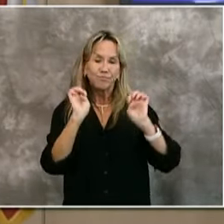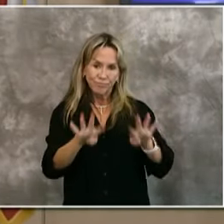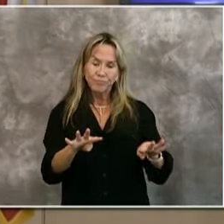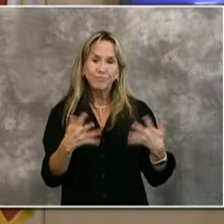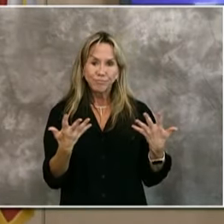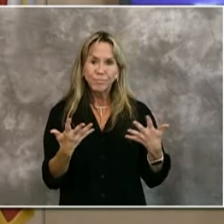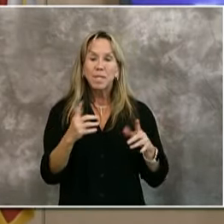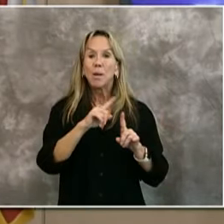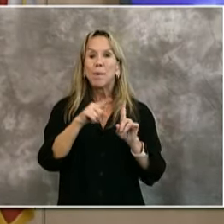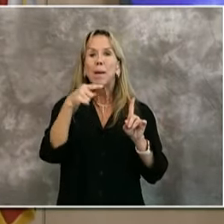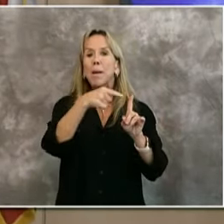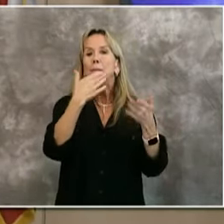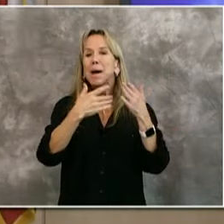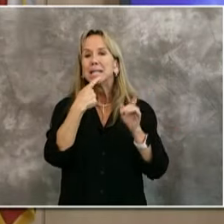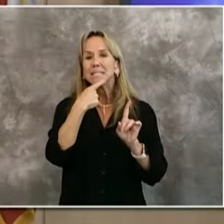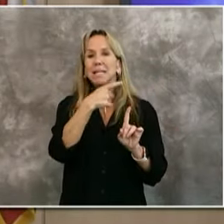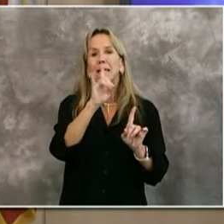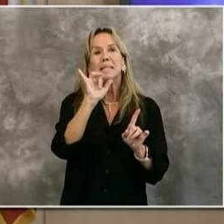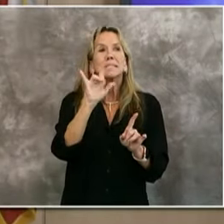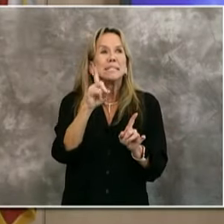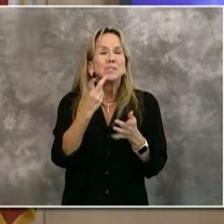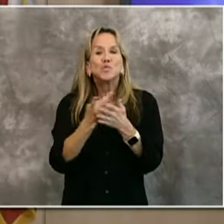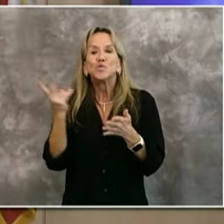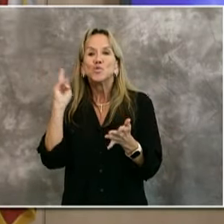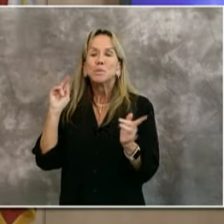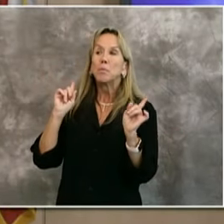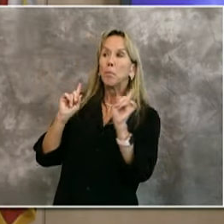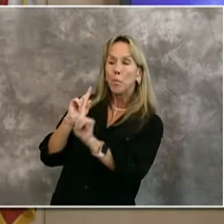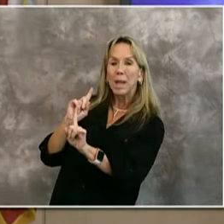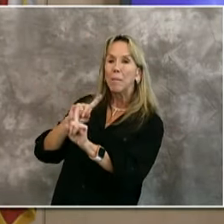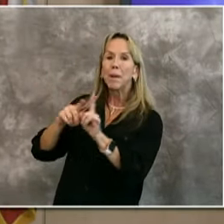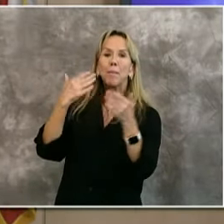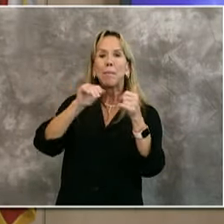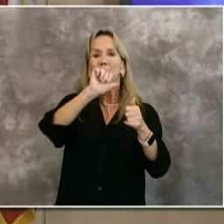that they said that they did in the 2 weeks before they became ill.